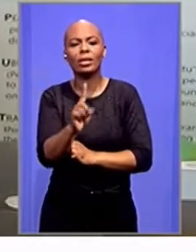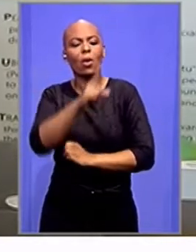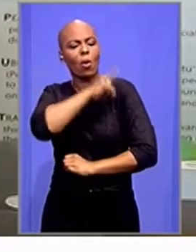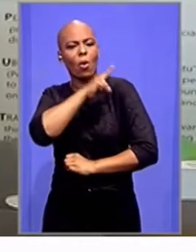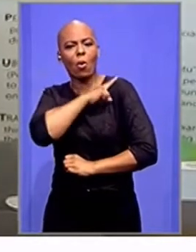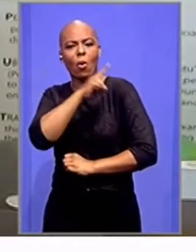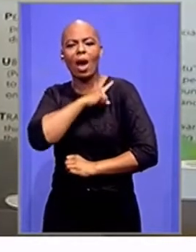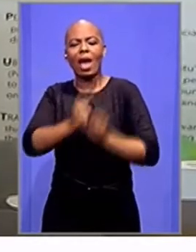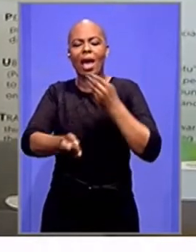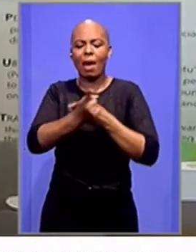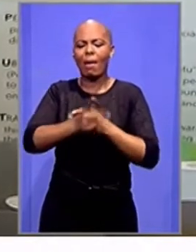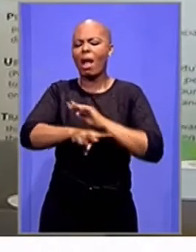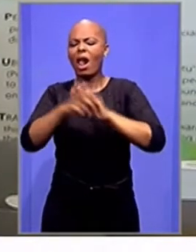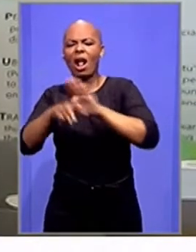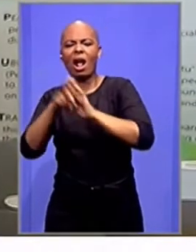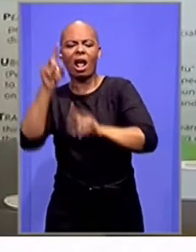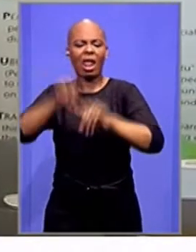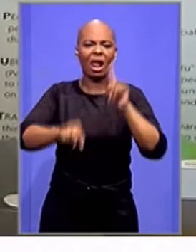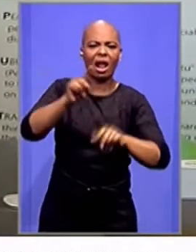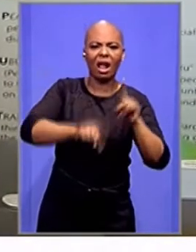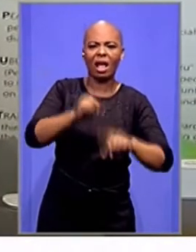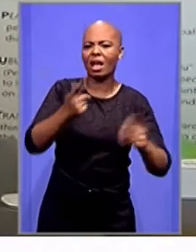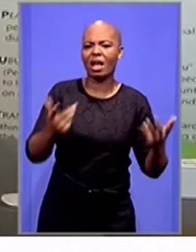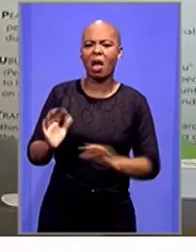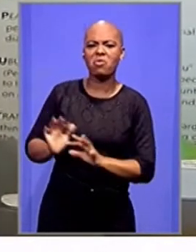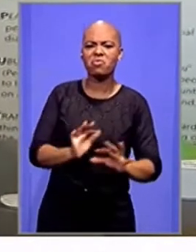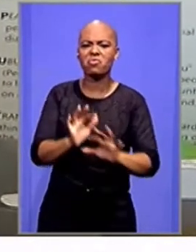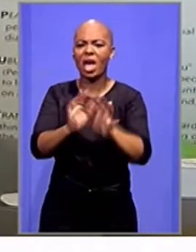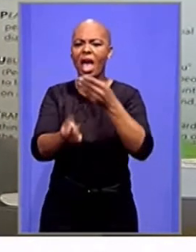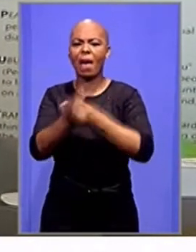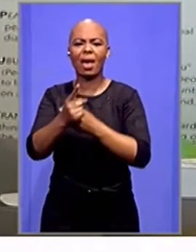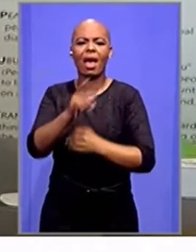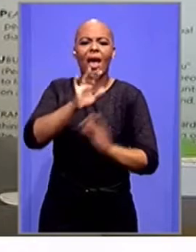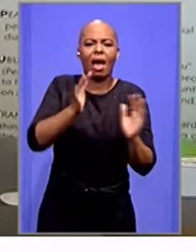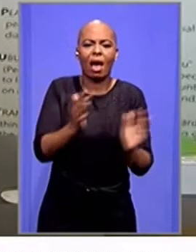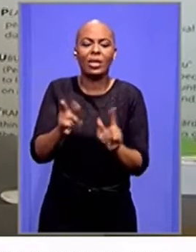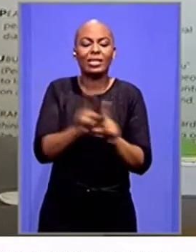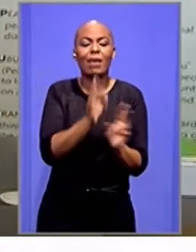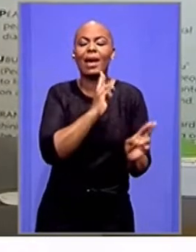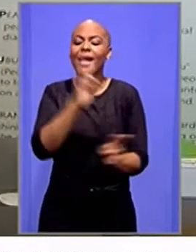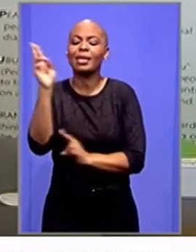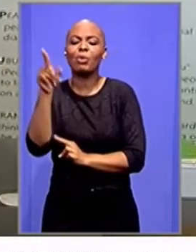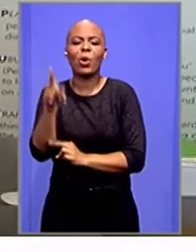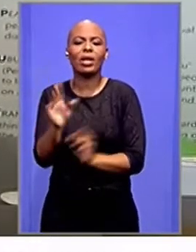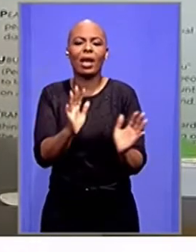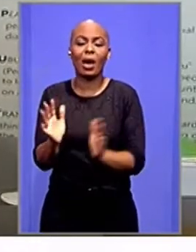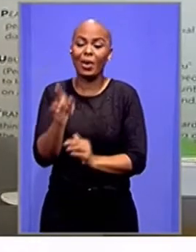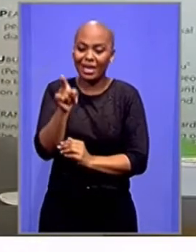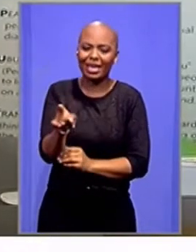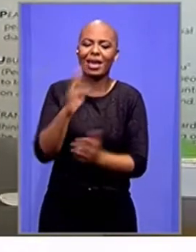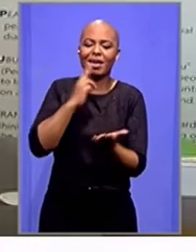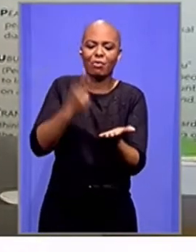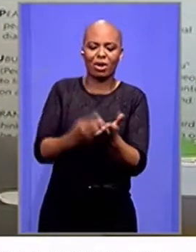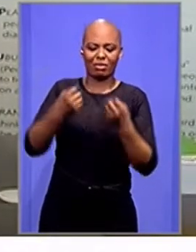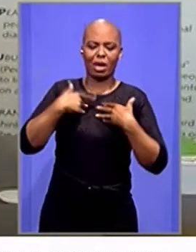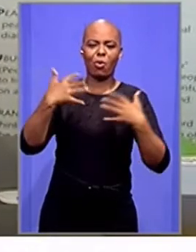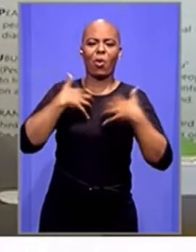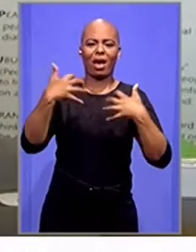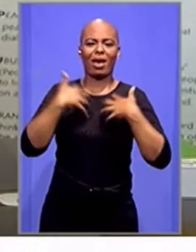Ramaphosa's government and its security institutions, whilst noting the worsening socio-economic conditions of our people as a fertile ground